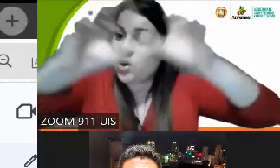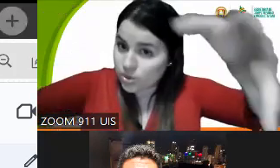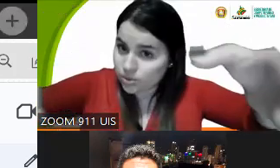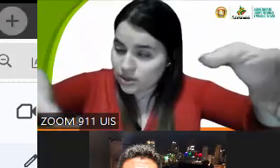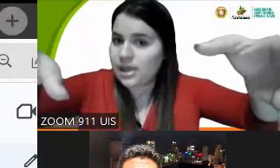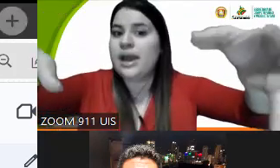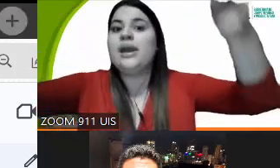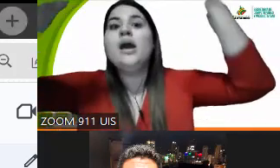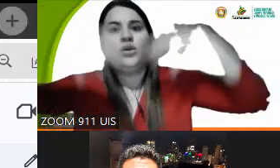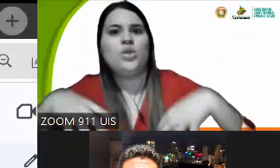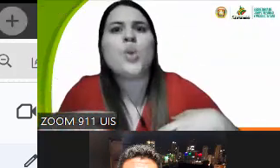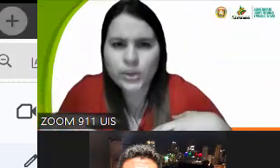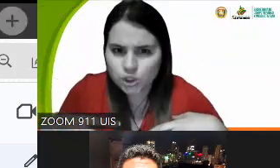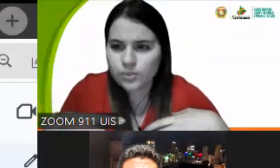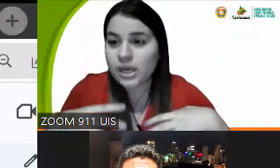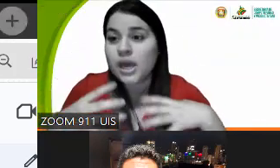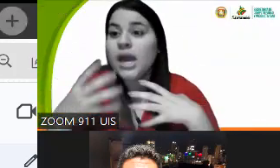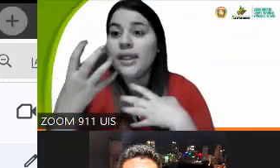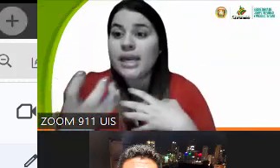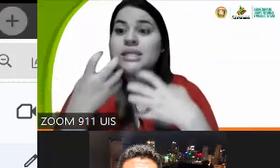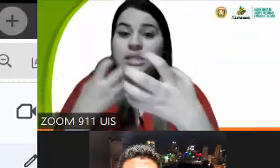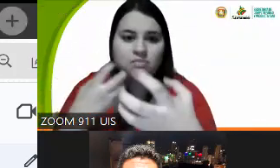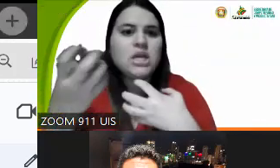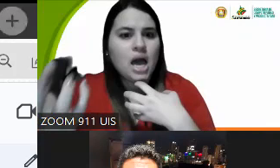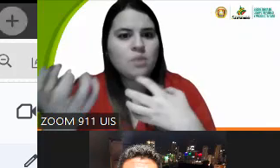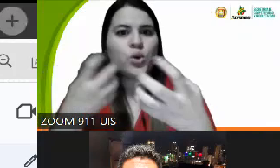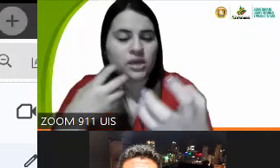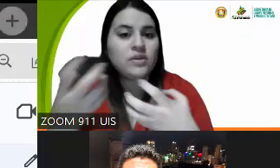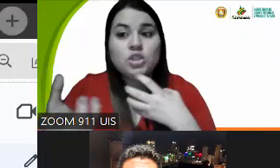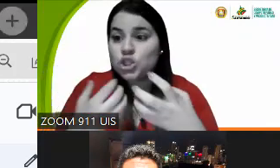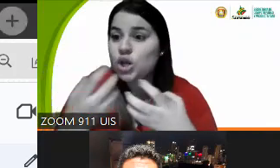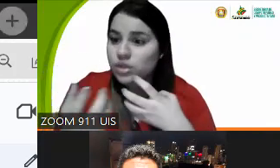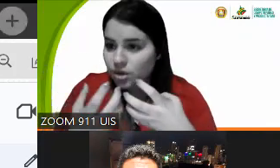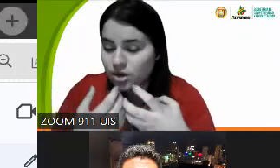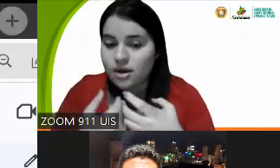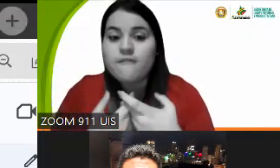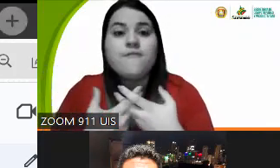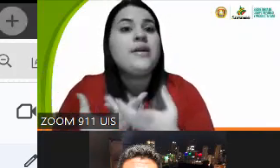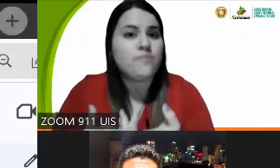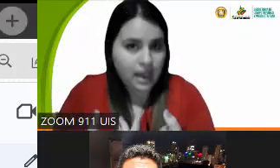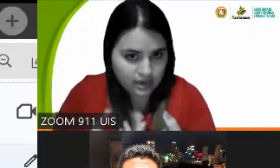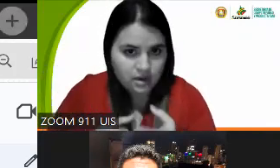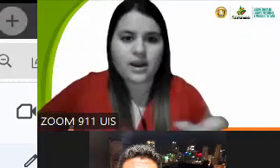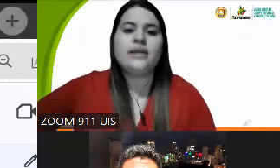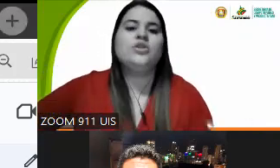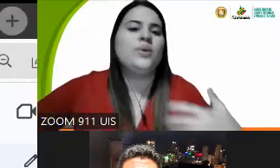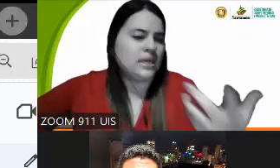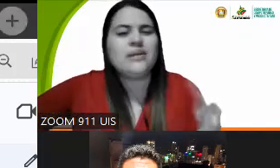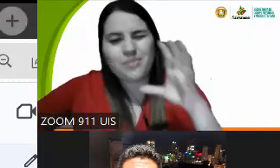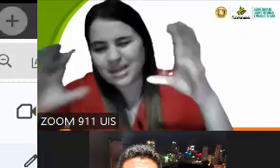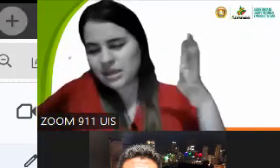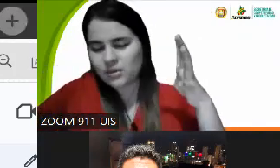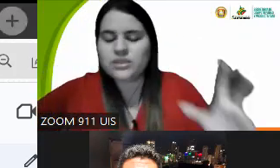I throw you the clay, you throw it to me, and then at the same time we're giving each other feedback, right?